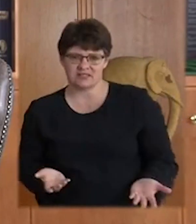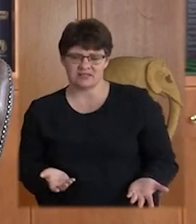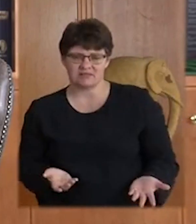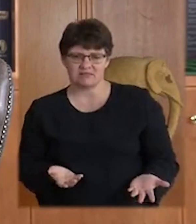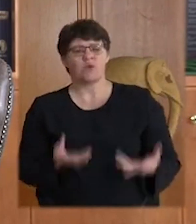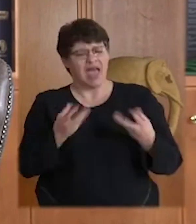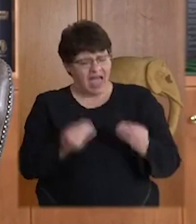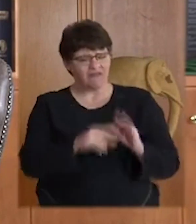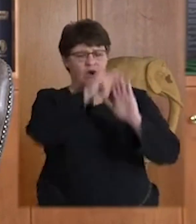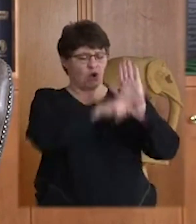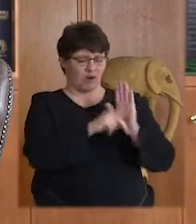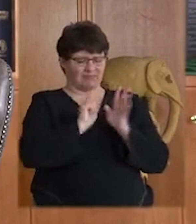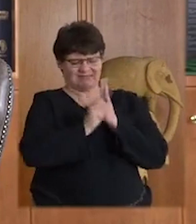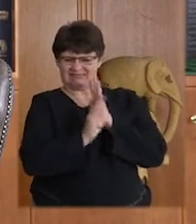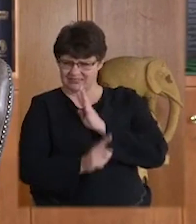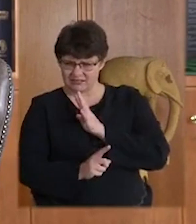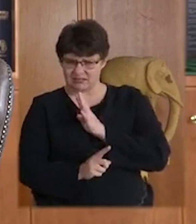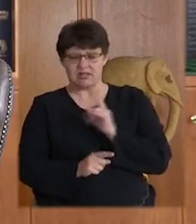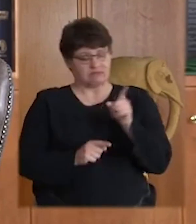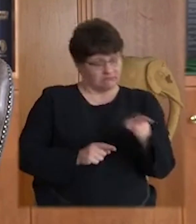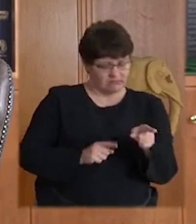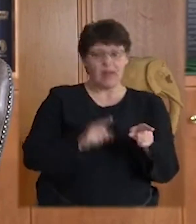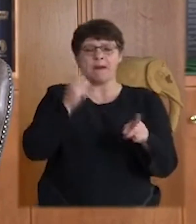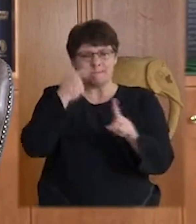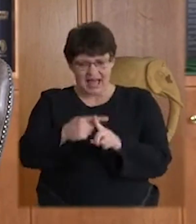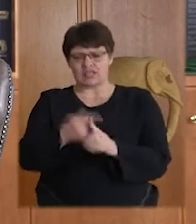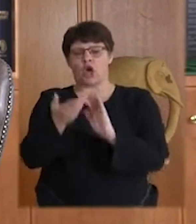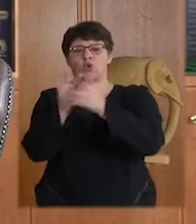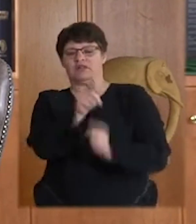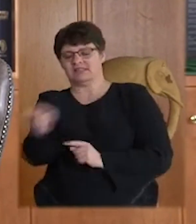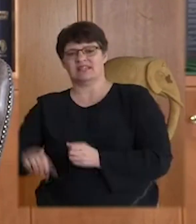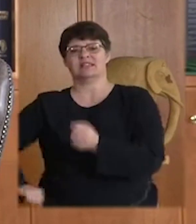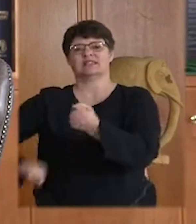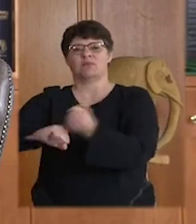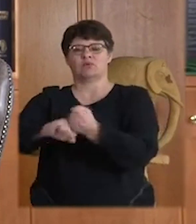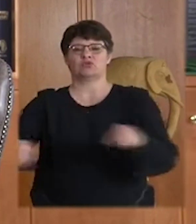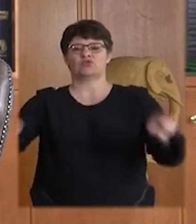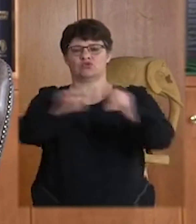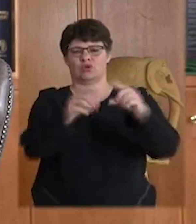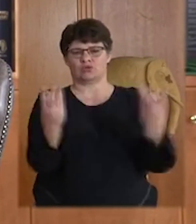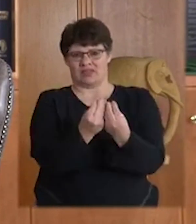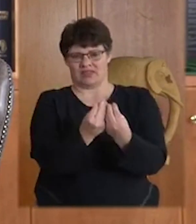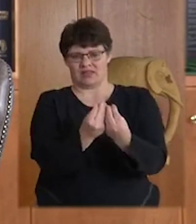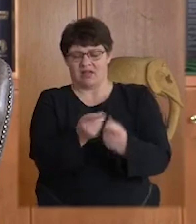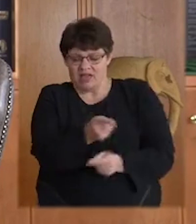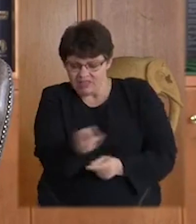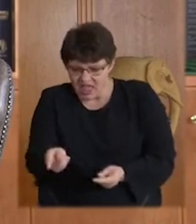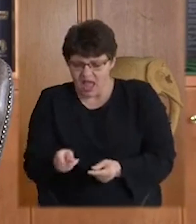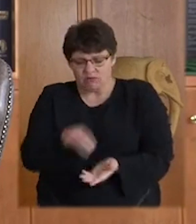programs will be matched by efforts to enable communities to grow their own food.